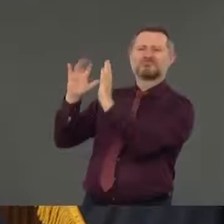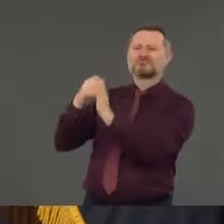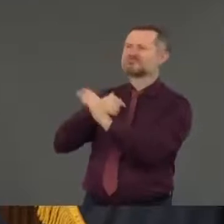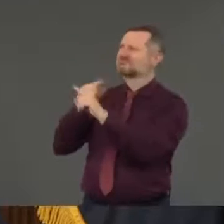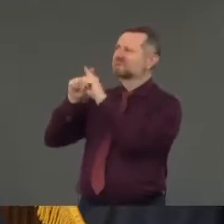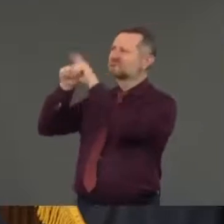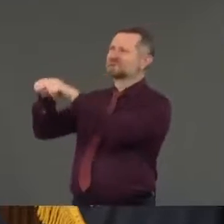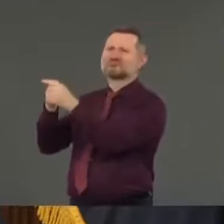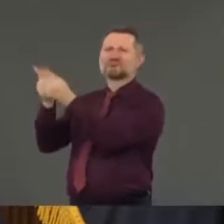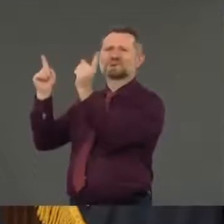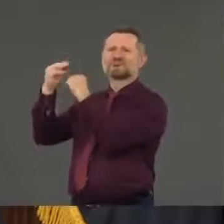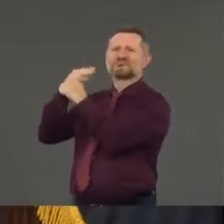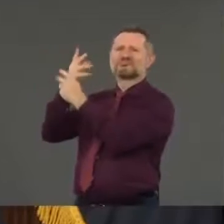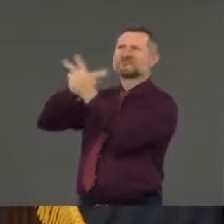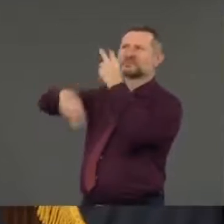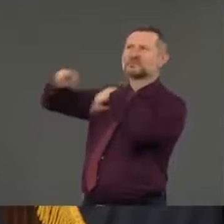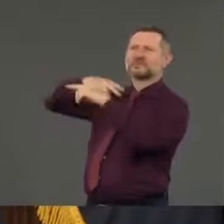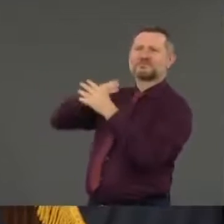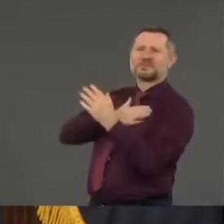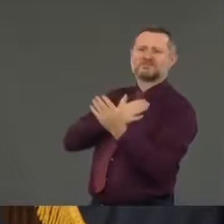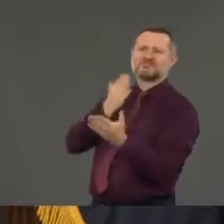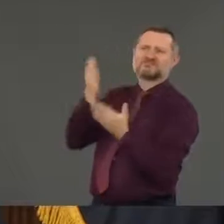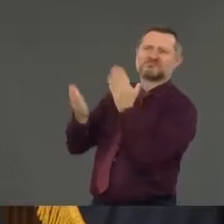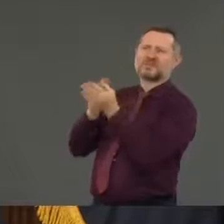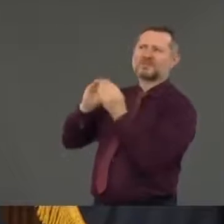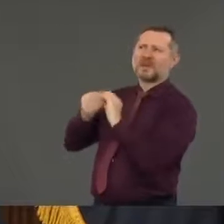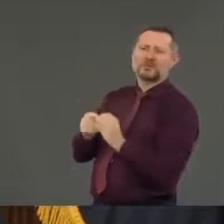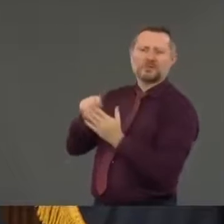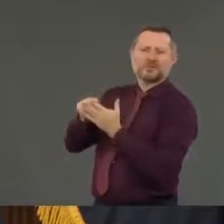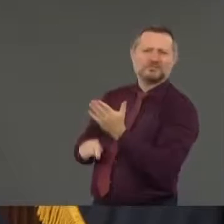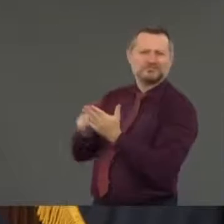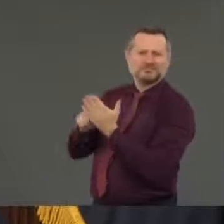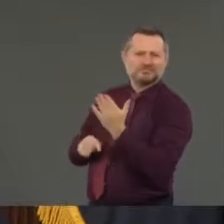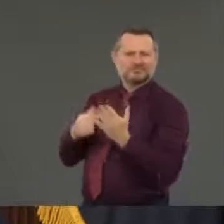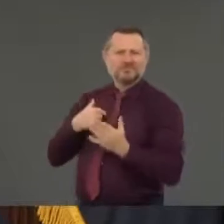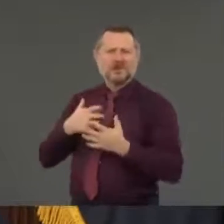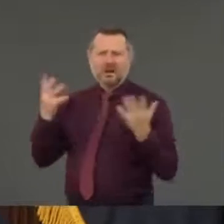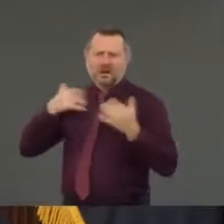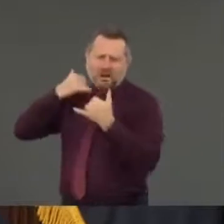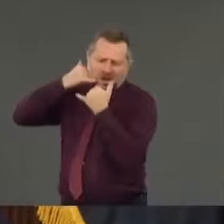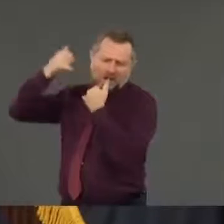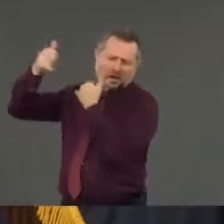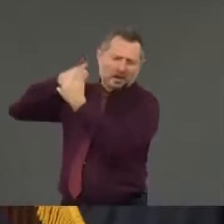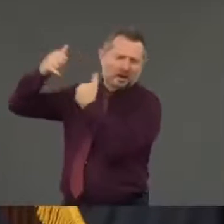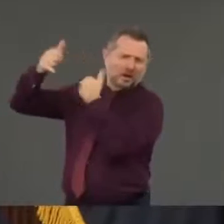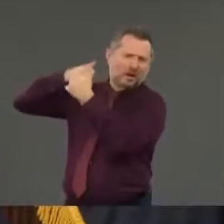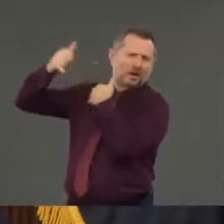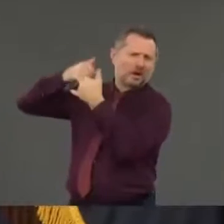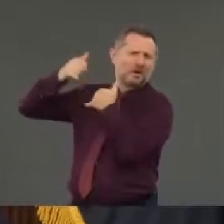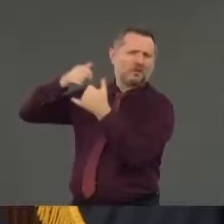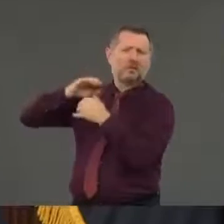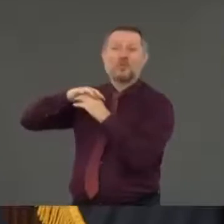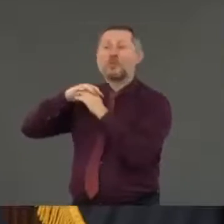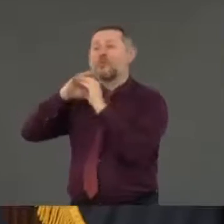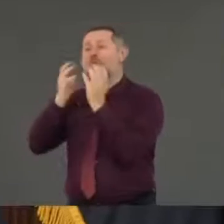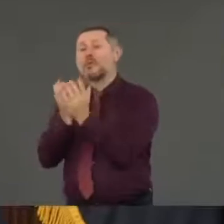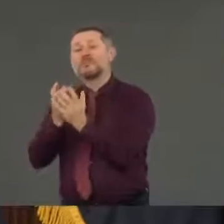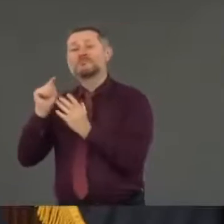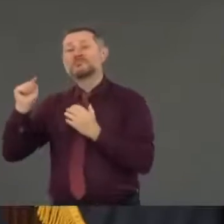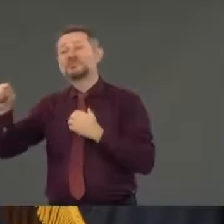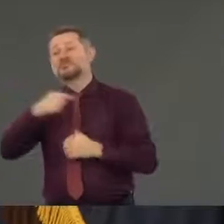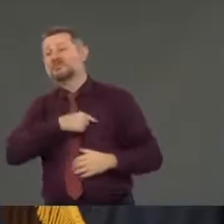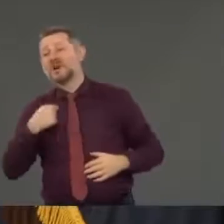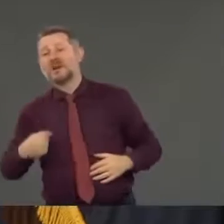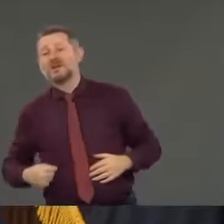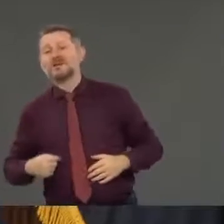here. I spent a lot of time talking to people literally all around the world, people who worked in China, people who worked with Italy, people